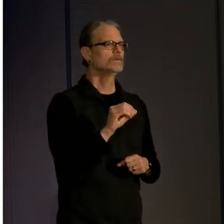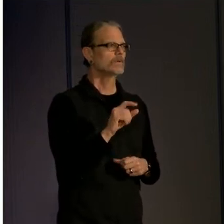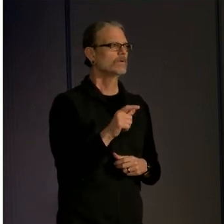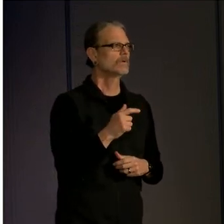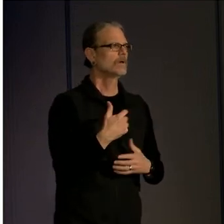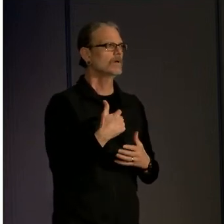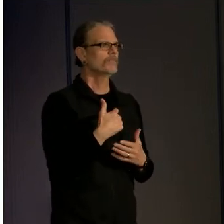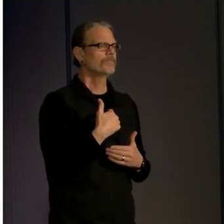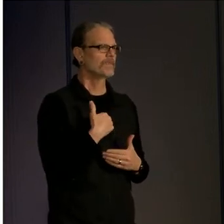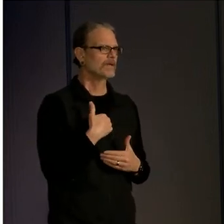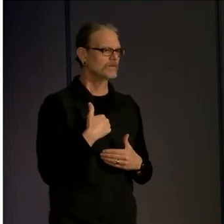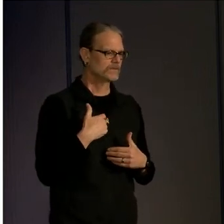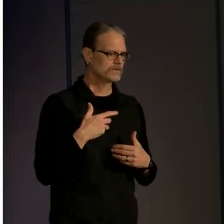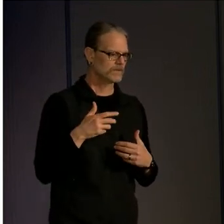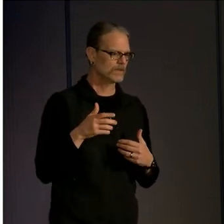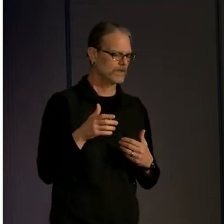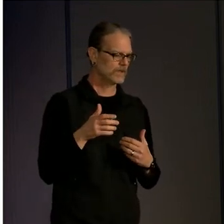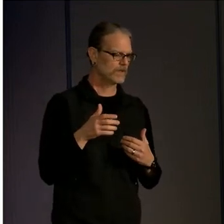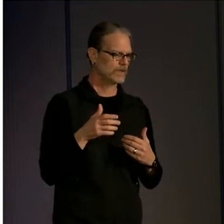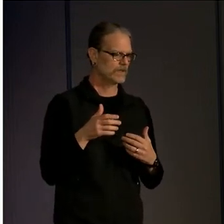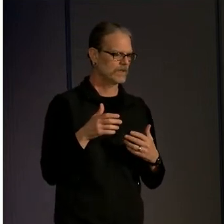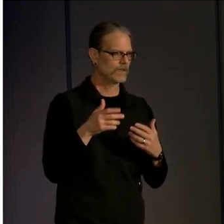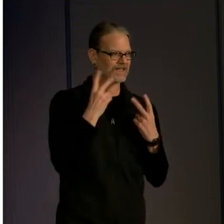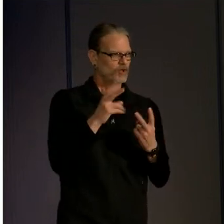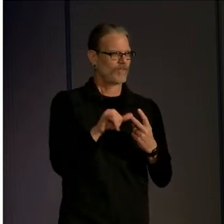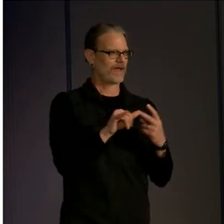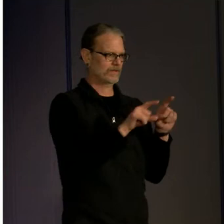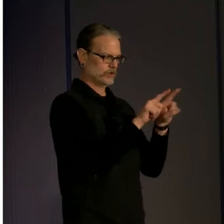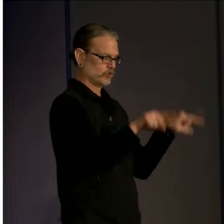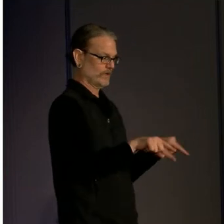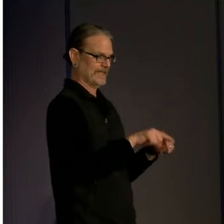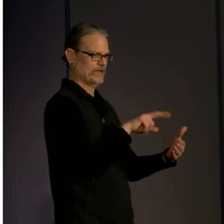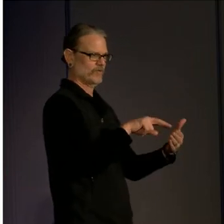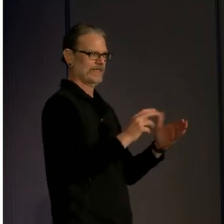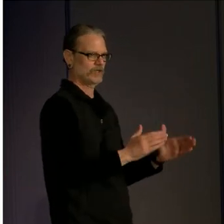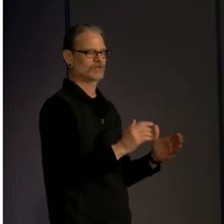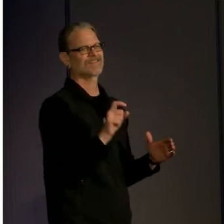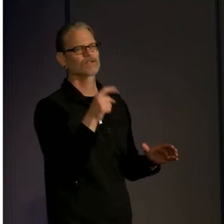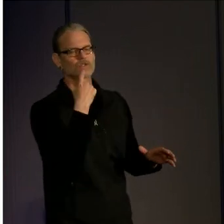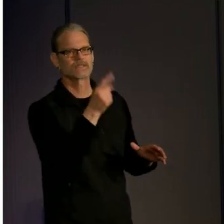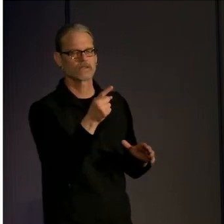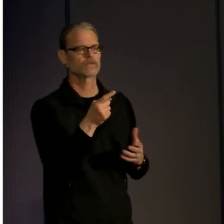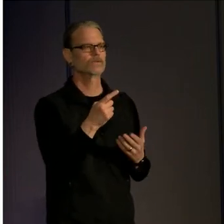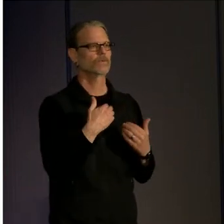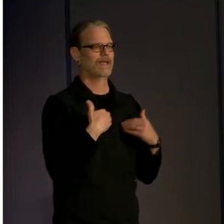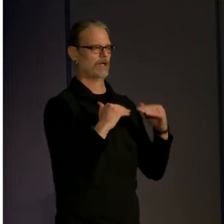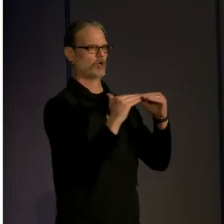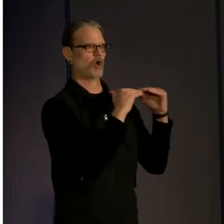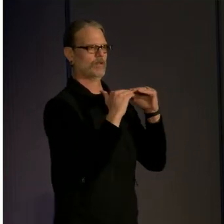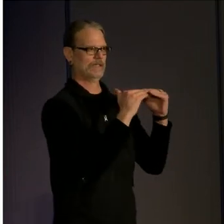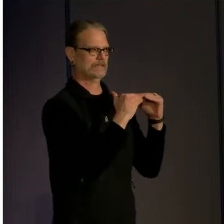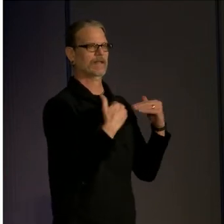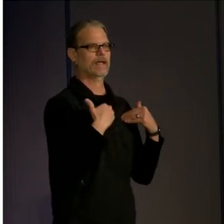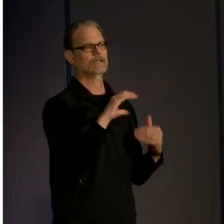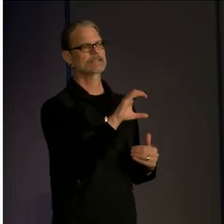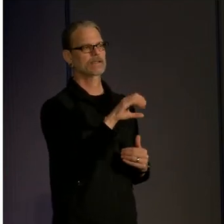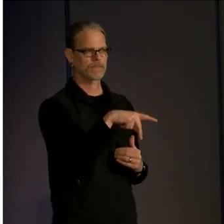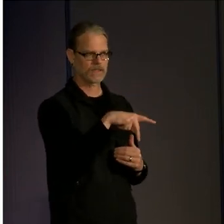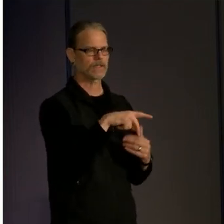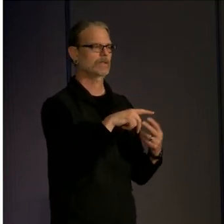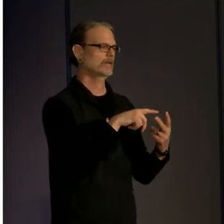to something other than screen readers. And I shouldn't say that, because I also knew people that we had colleagues that had cerebral palsy and